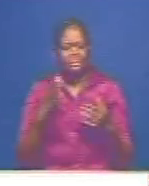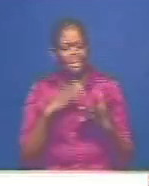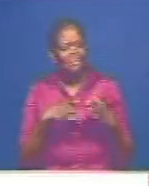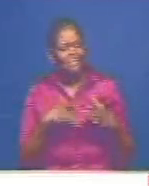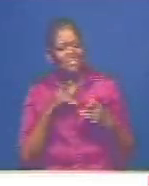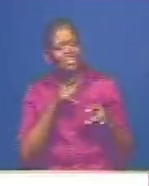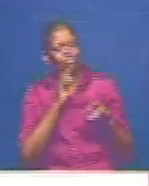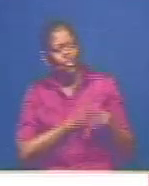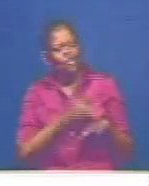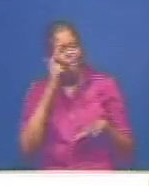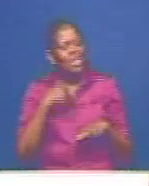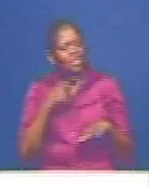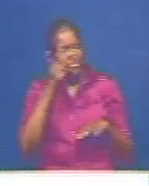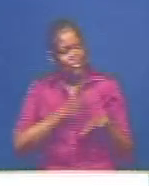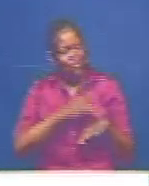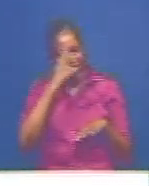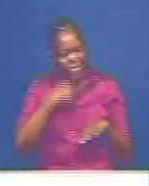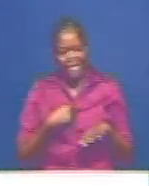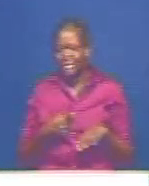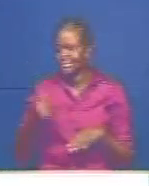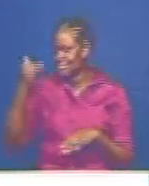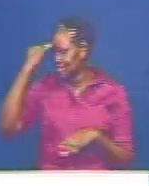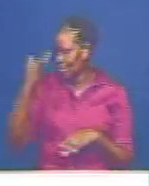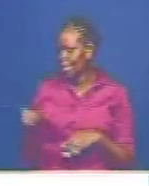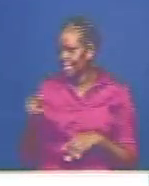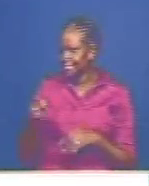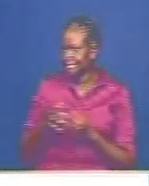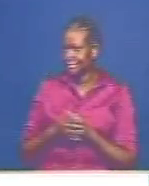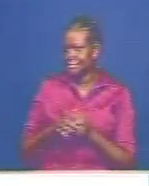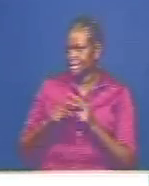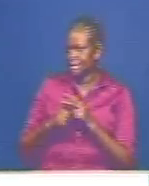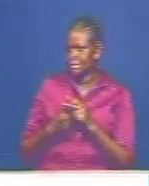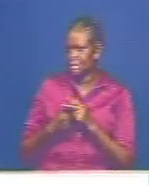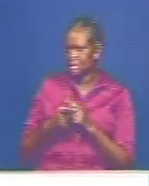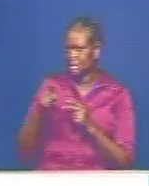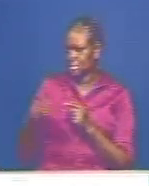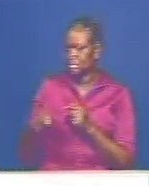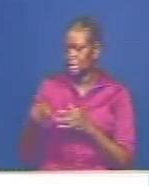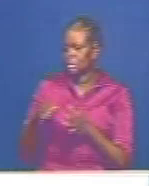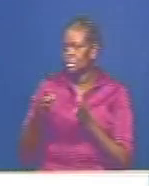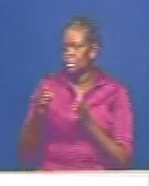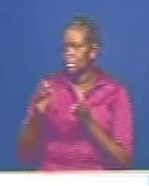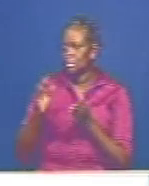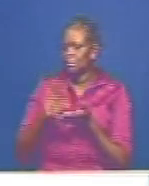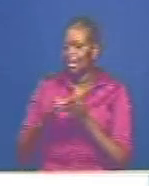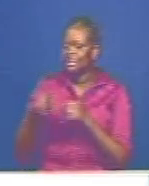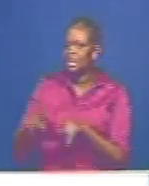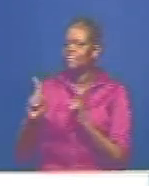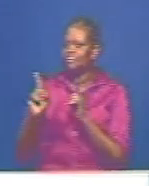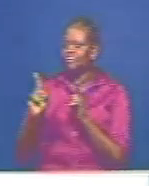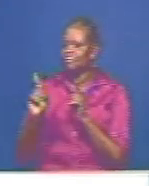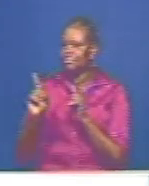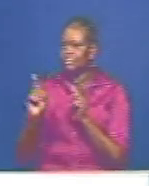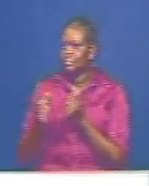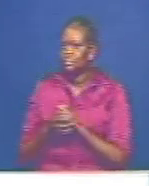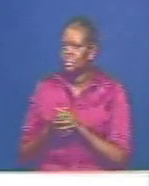Now, why do I have this? I started a model Kuwa Mwenyewe Mentorship program in East Pokot known as